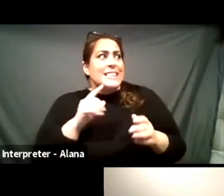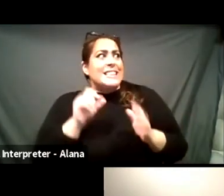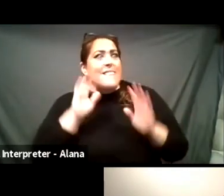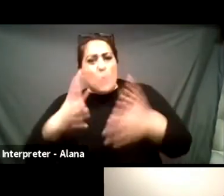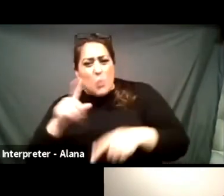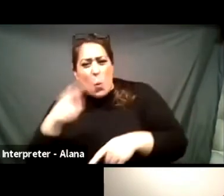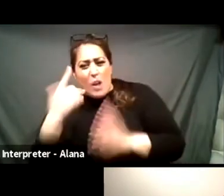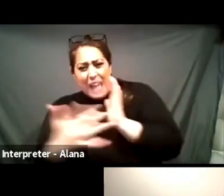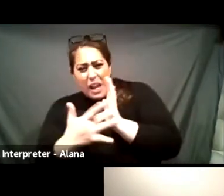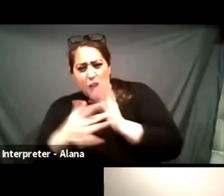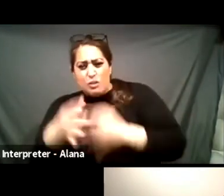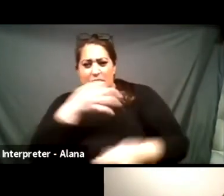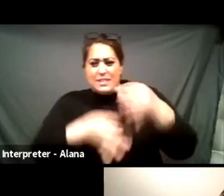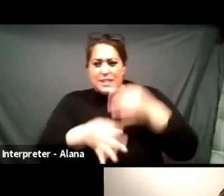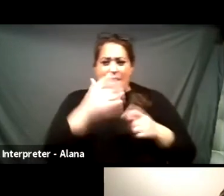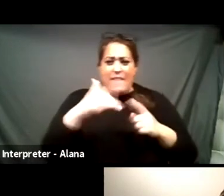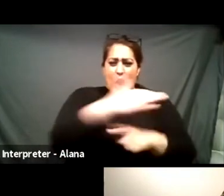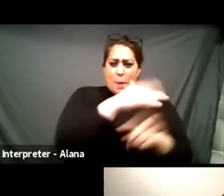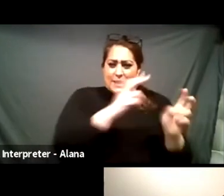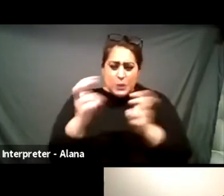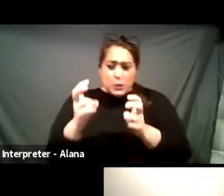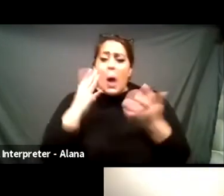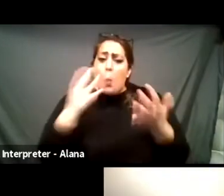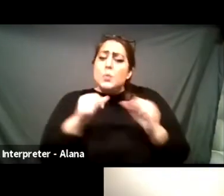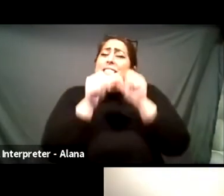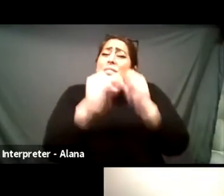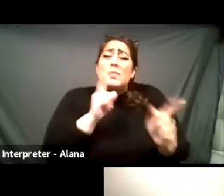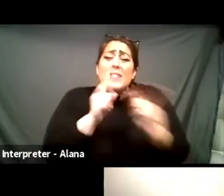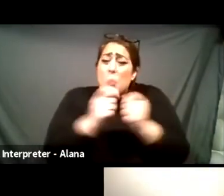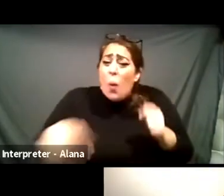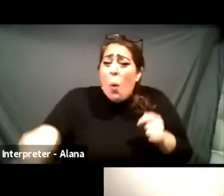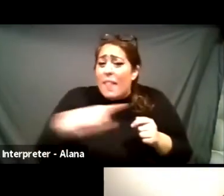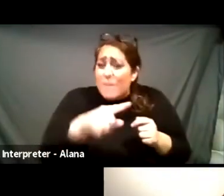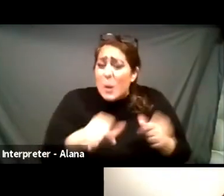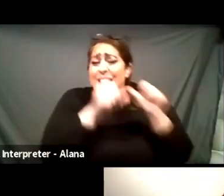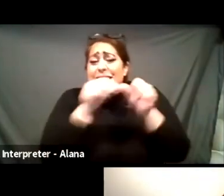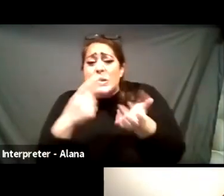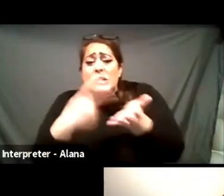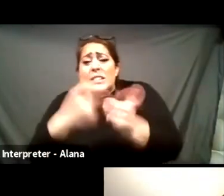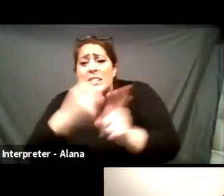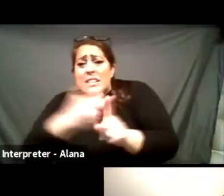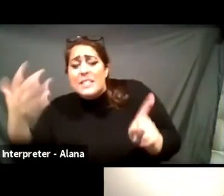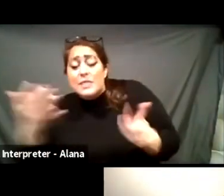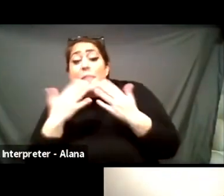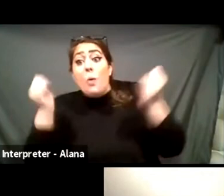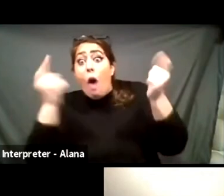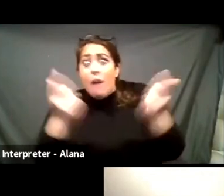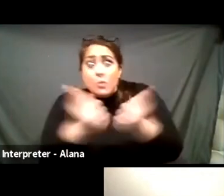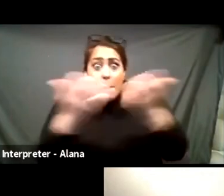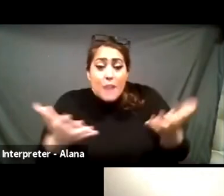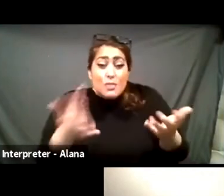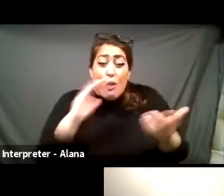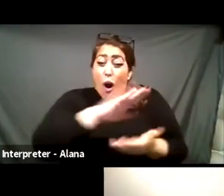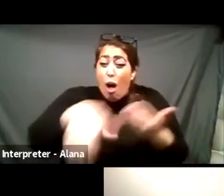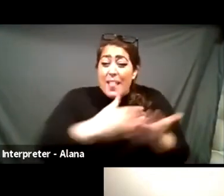this discussion alongside with all of you. And thank you very much again. And all Eyebeam team that has been